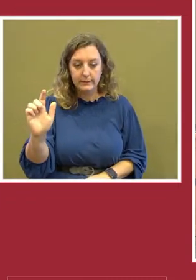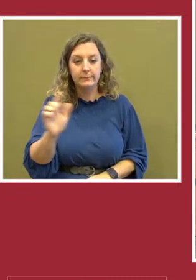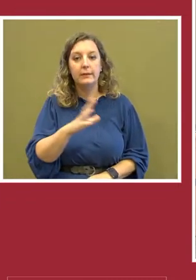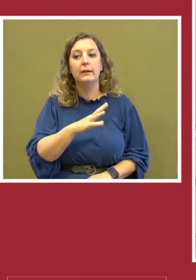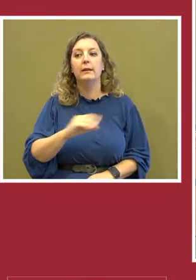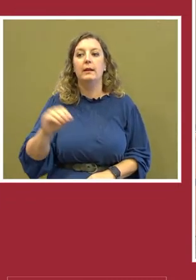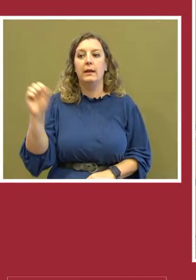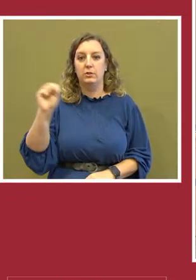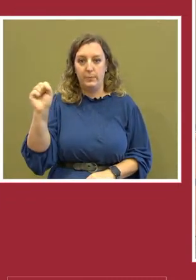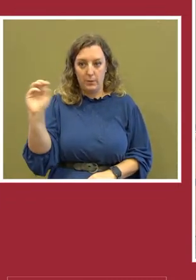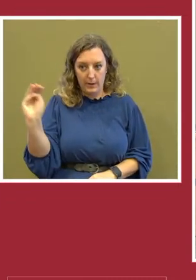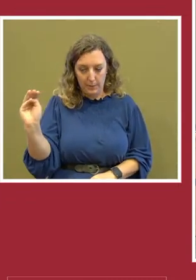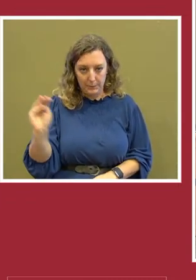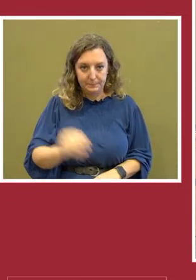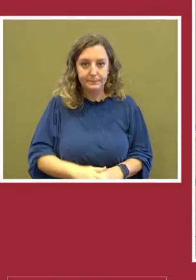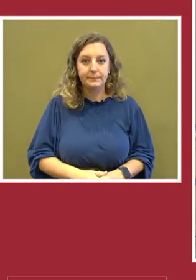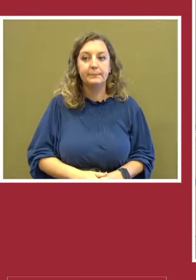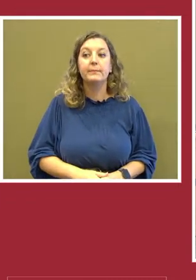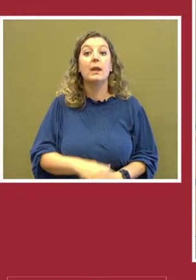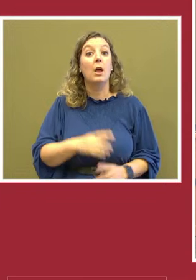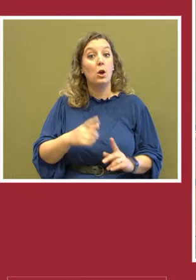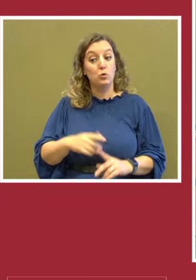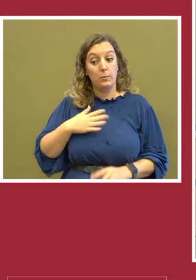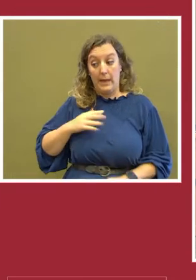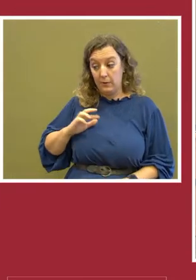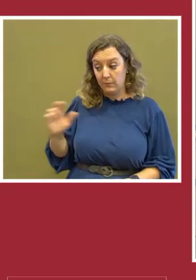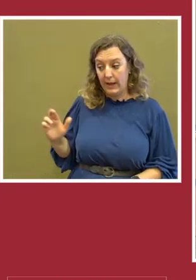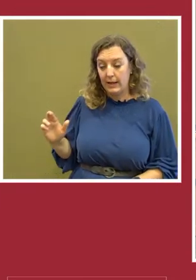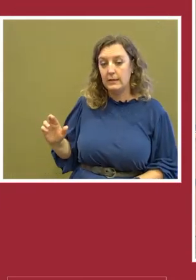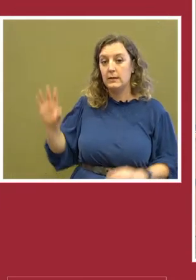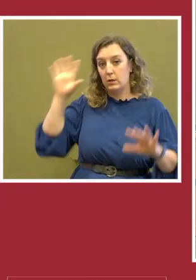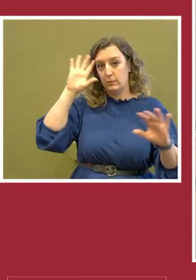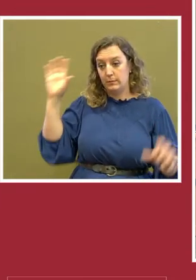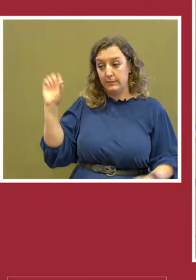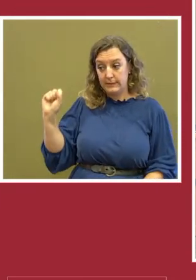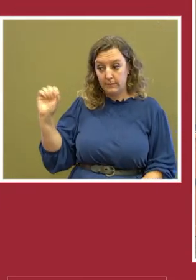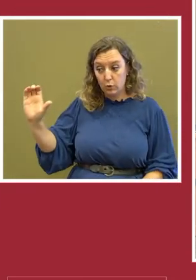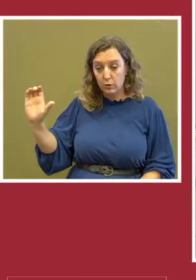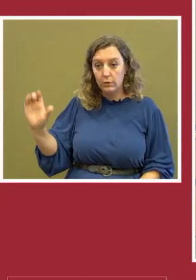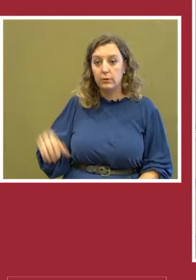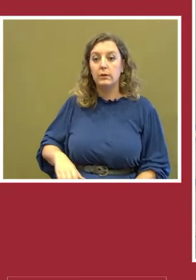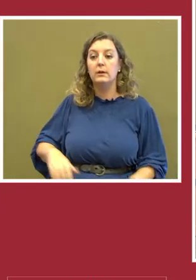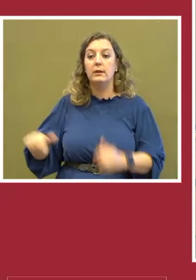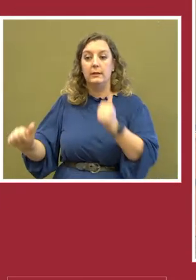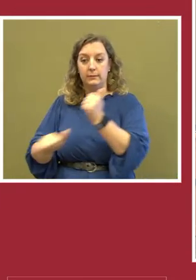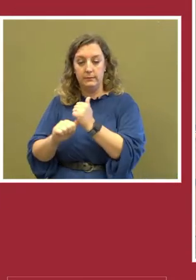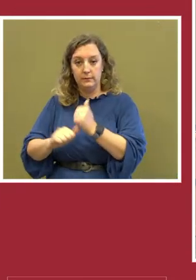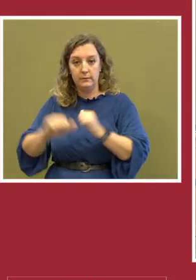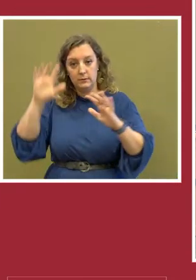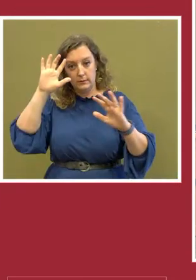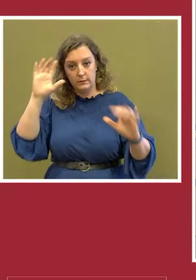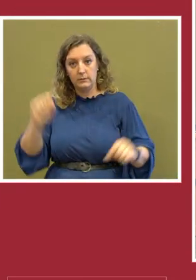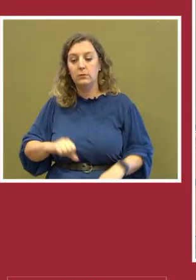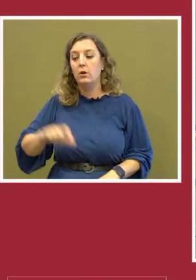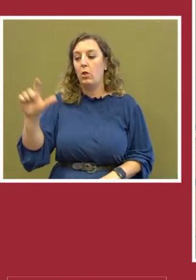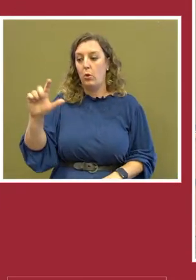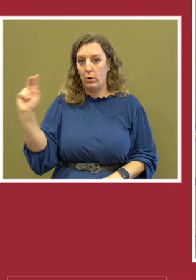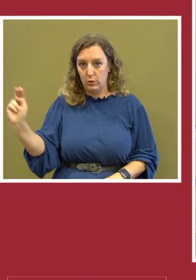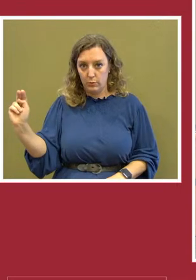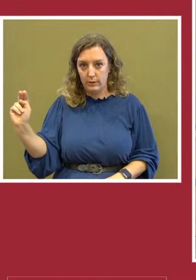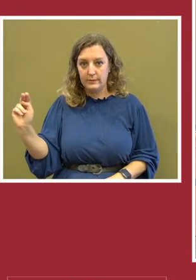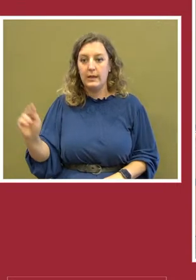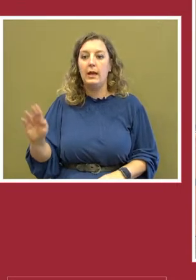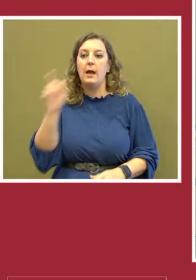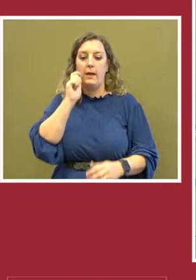and Shamika Montgomery. And then to my immediate right is Superintendent Steve Cook, Deputy Superintendent Laura Nordquist, and